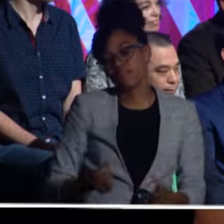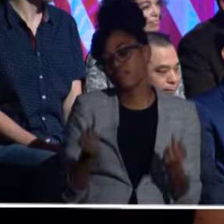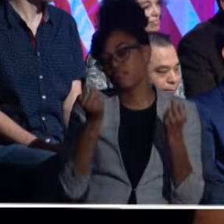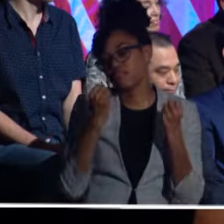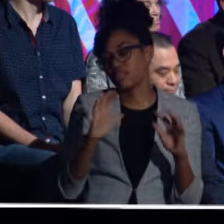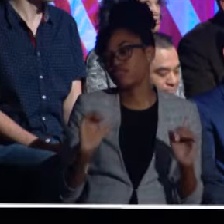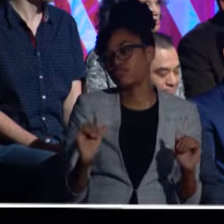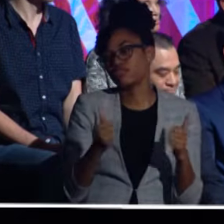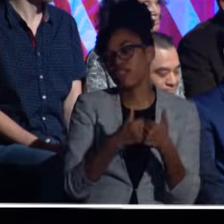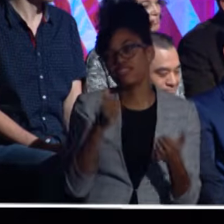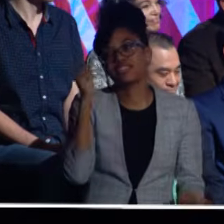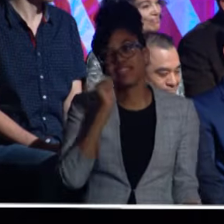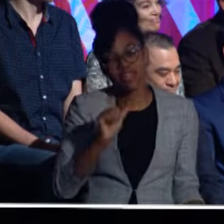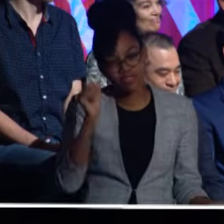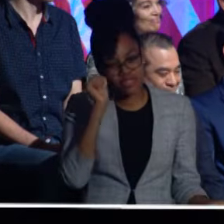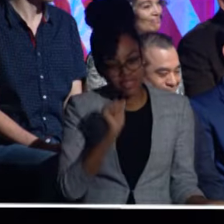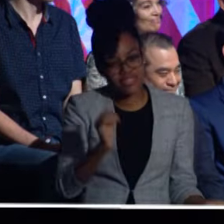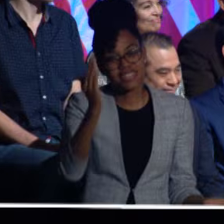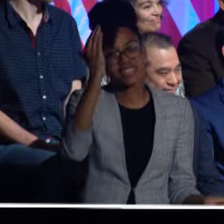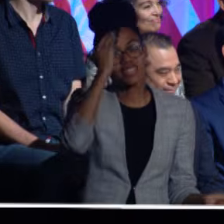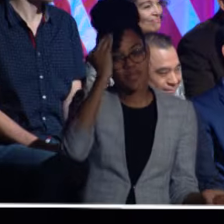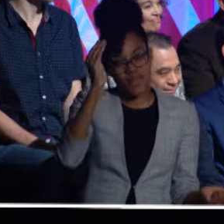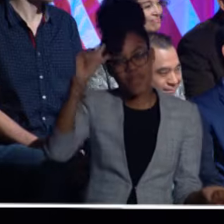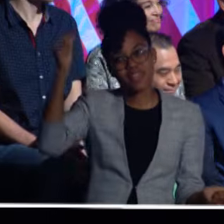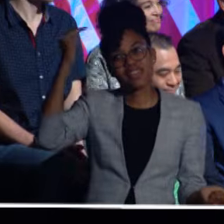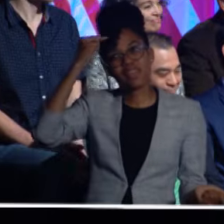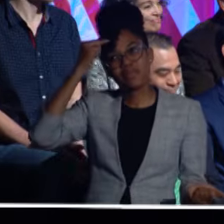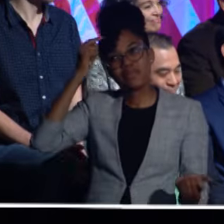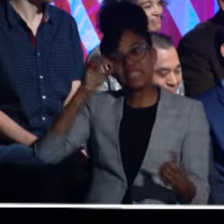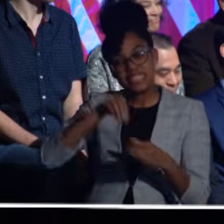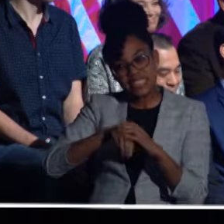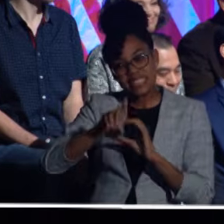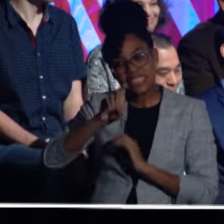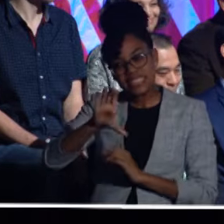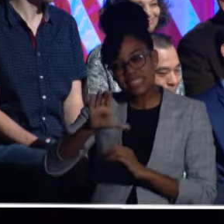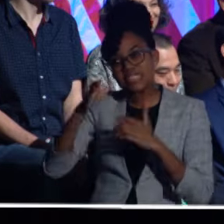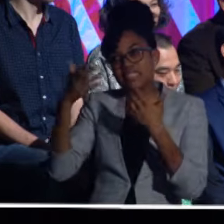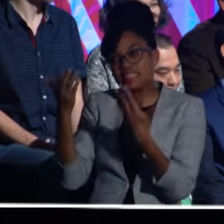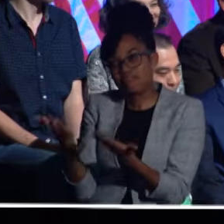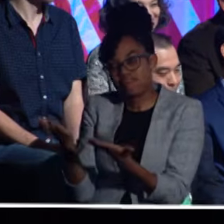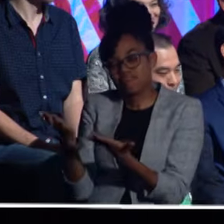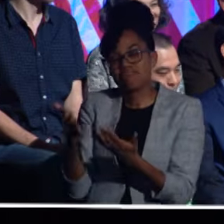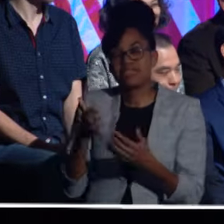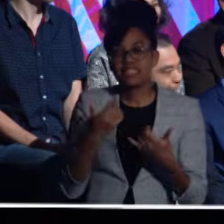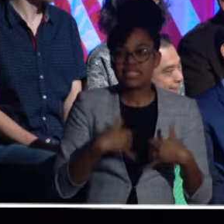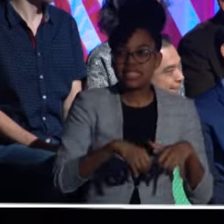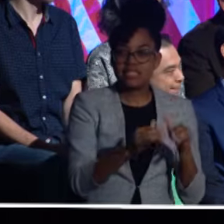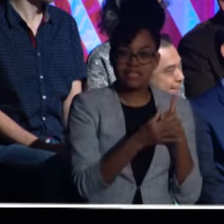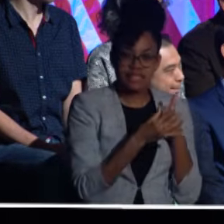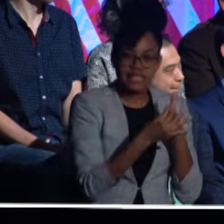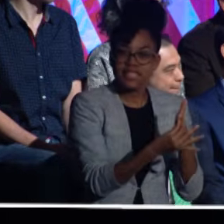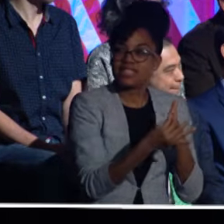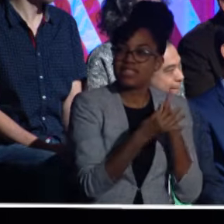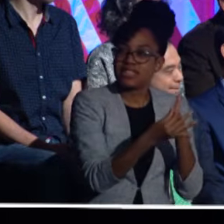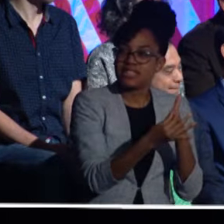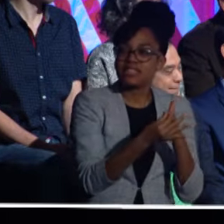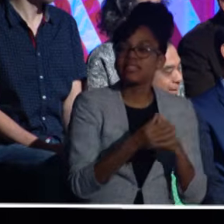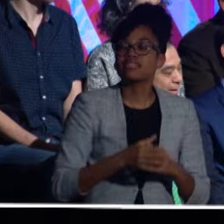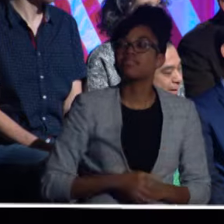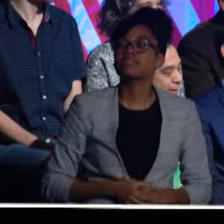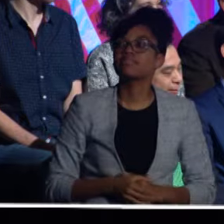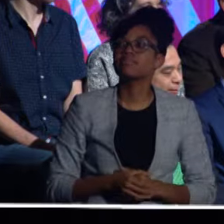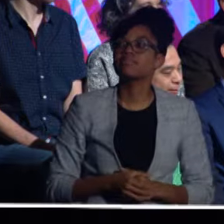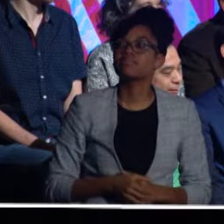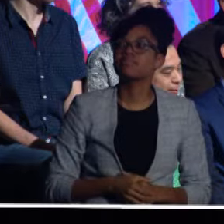in the city she serves and loves. Today we pray that you might infuse in her and in